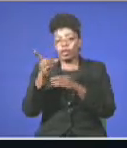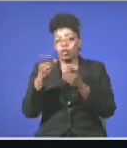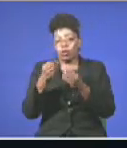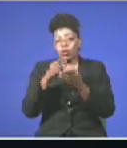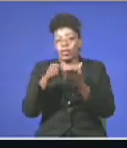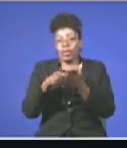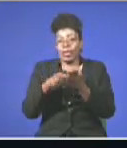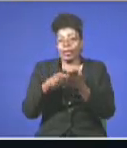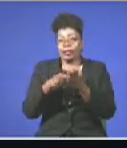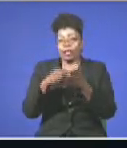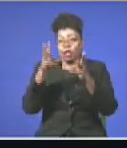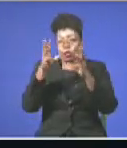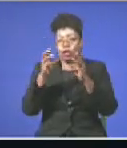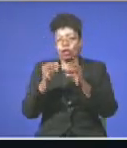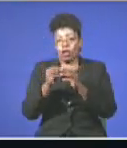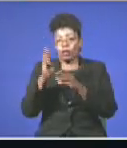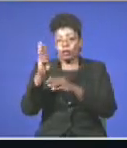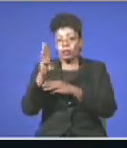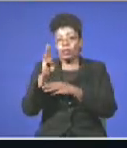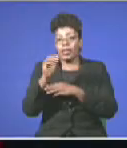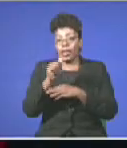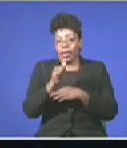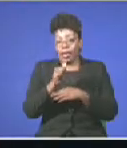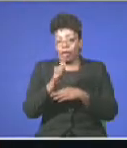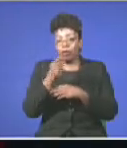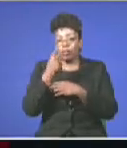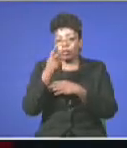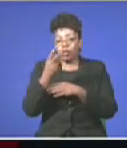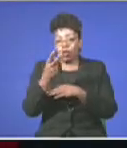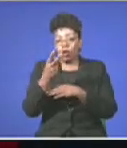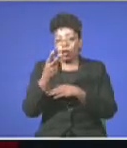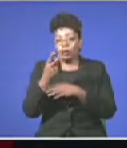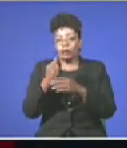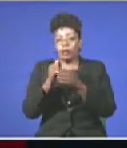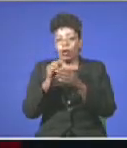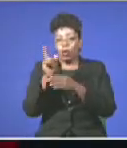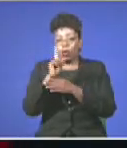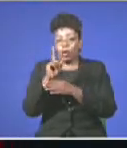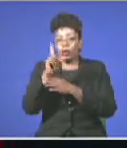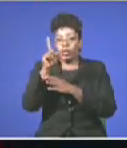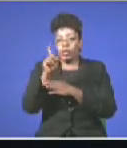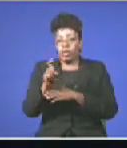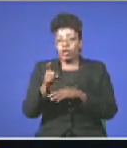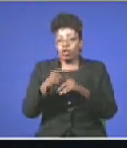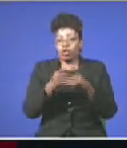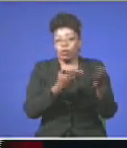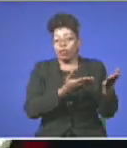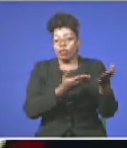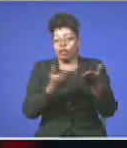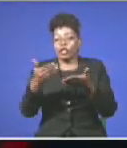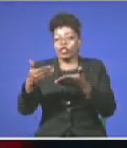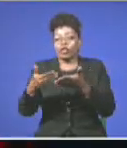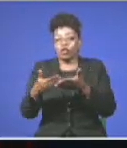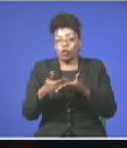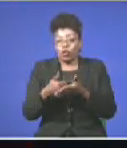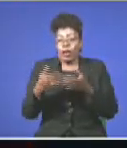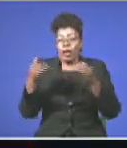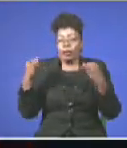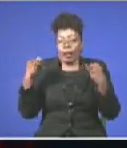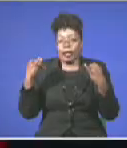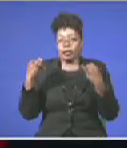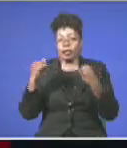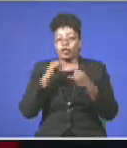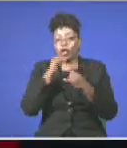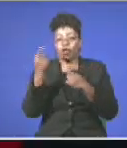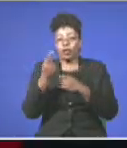time. The BBA, we saw a vision that we're going to need to bring in new umpires, but we don't just want to